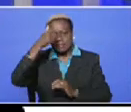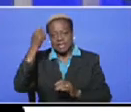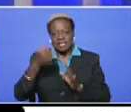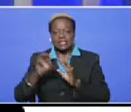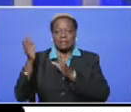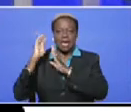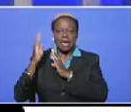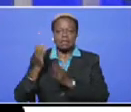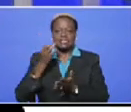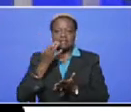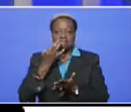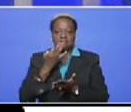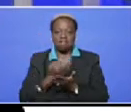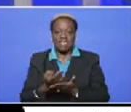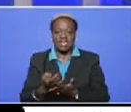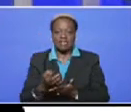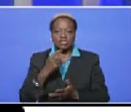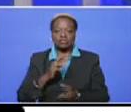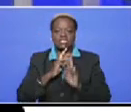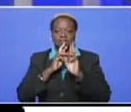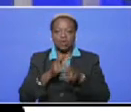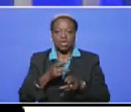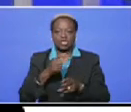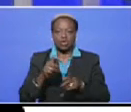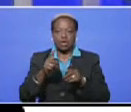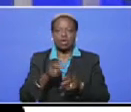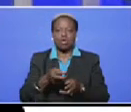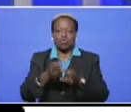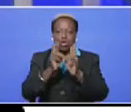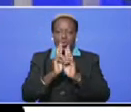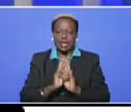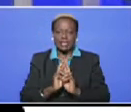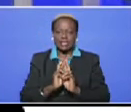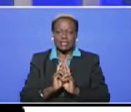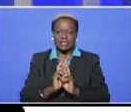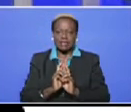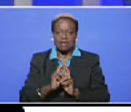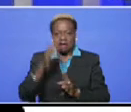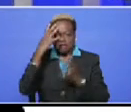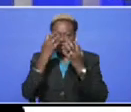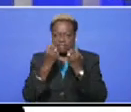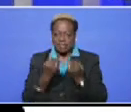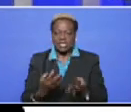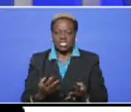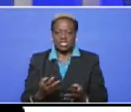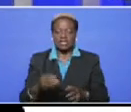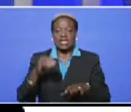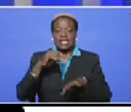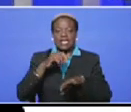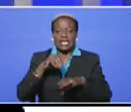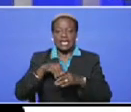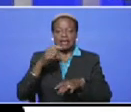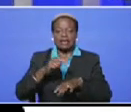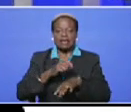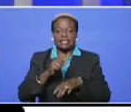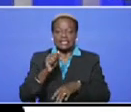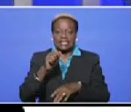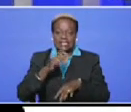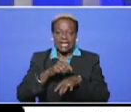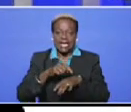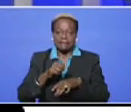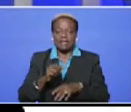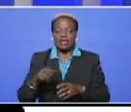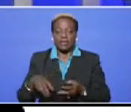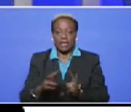failure to respond to requests for information in a satisfactory manner on sensitive issues involving French nationals.